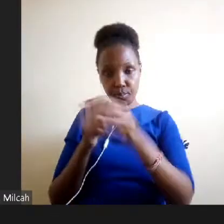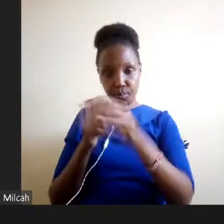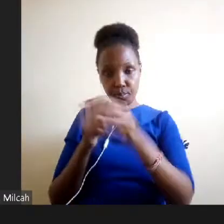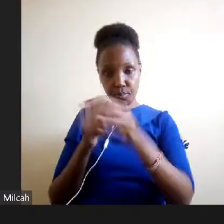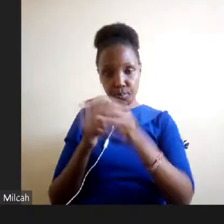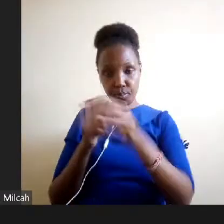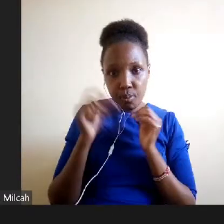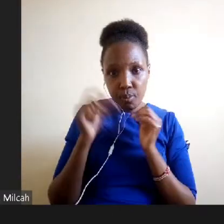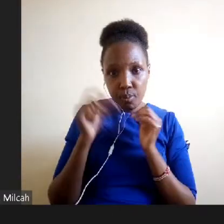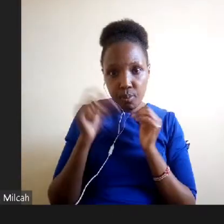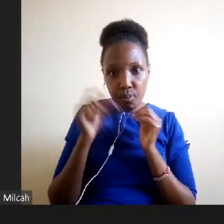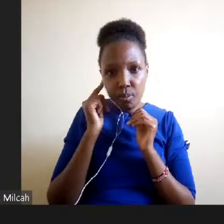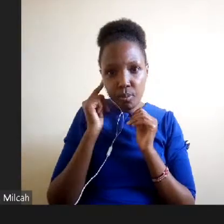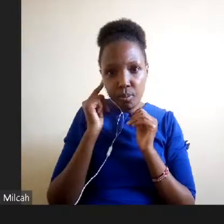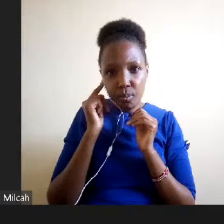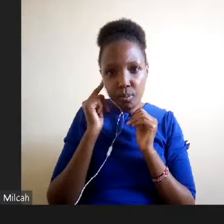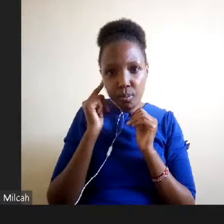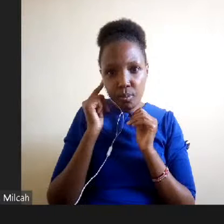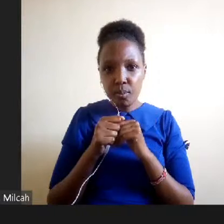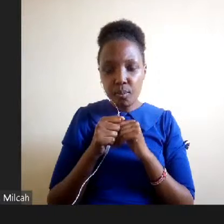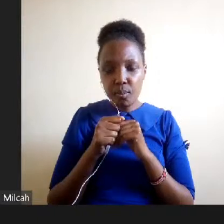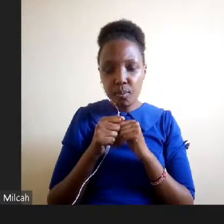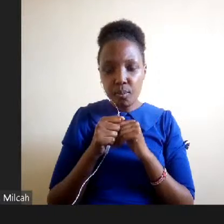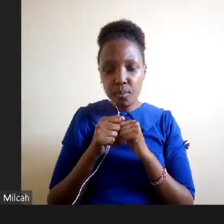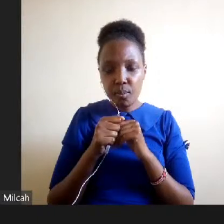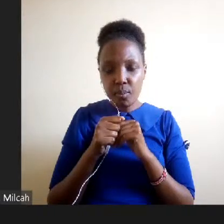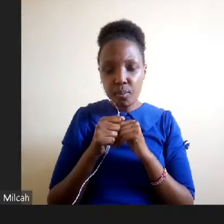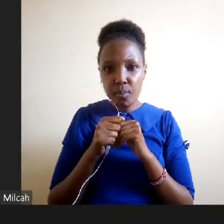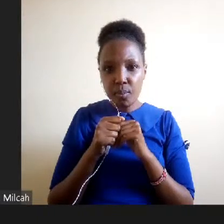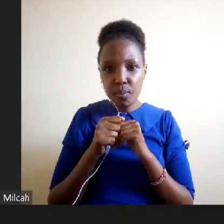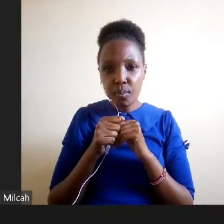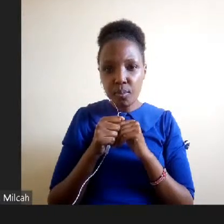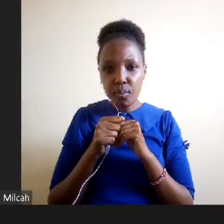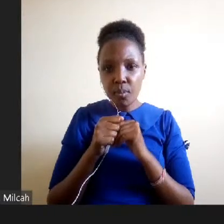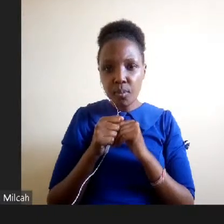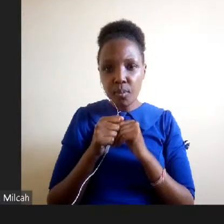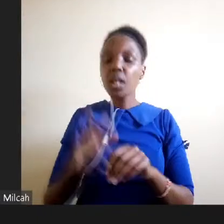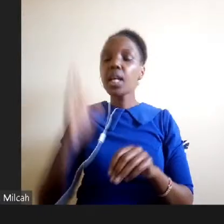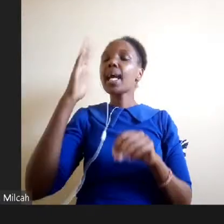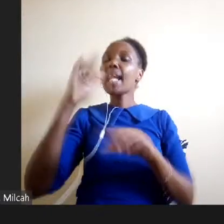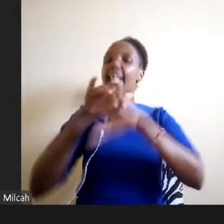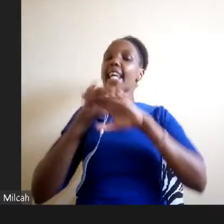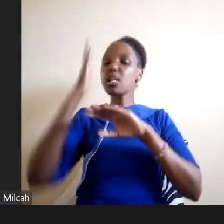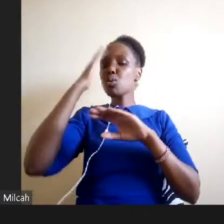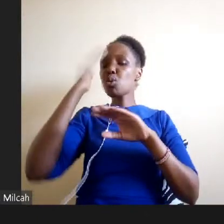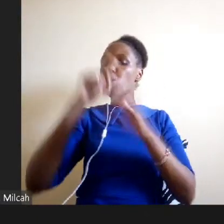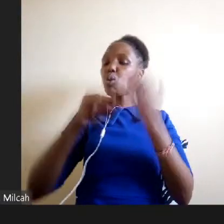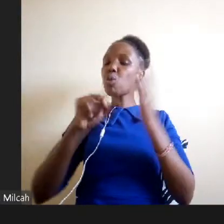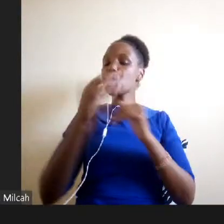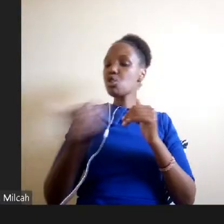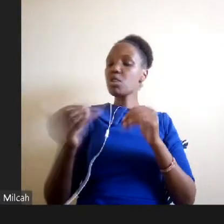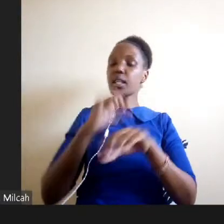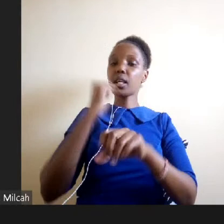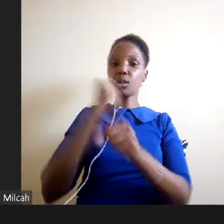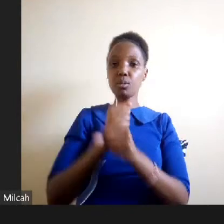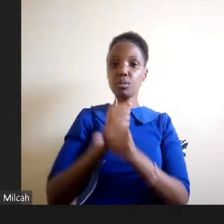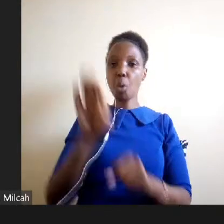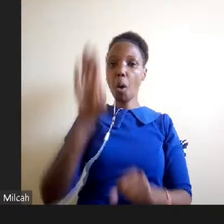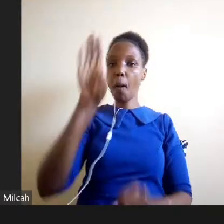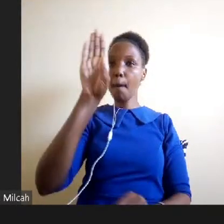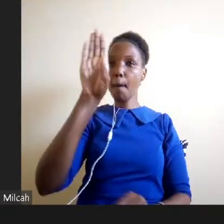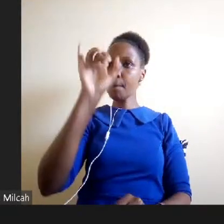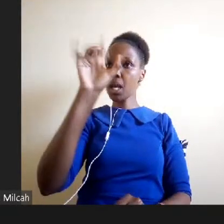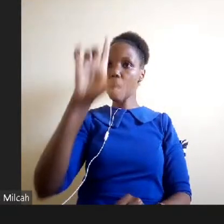identity fraud? We need to start getting acquainted with some of the things that our children haven't ordered. Getting a bill of something they haven't